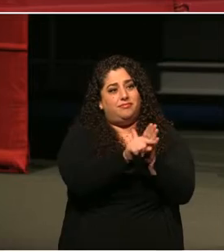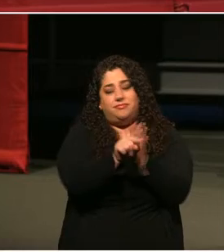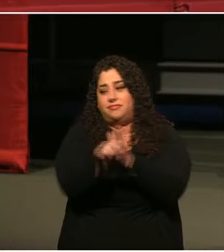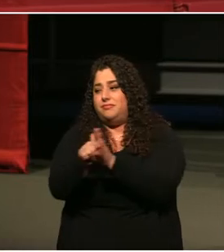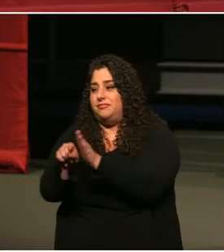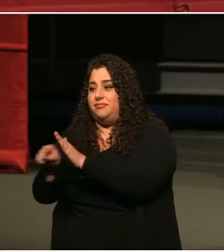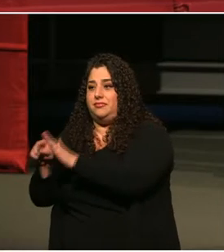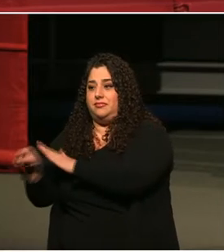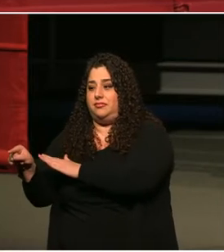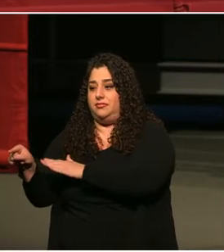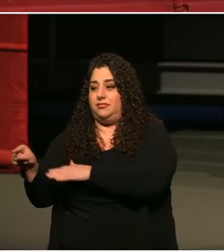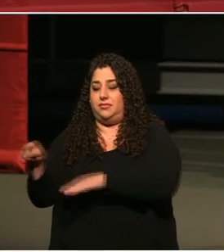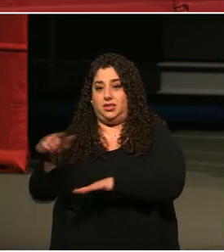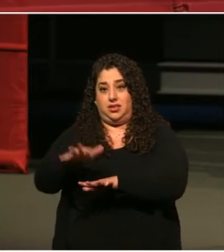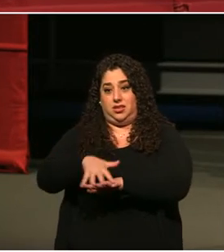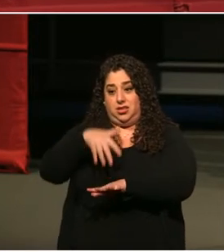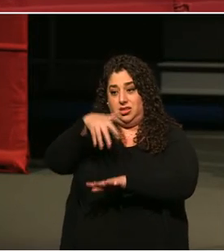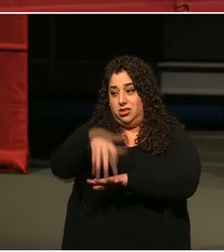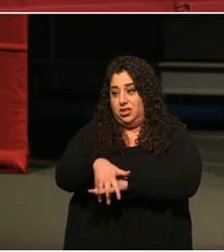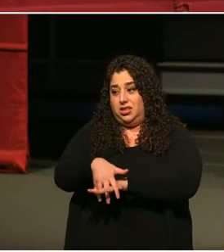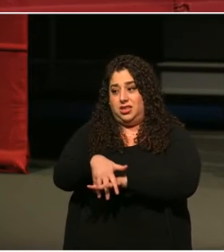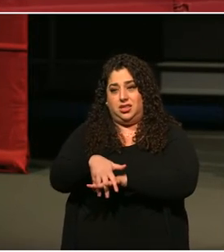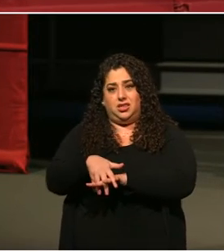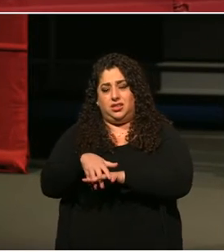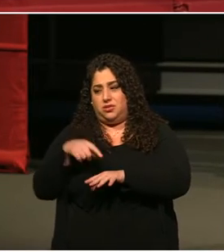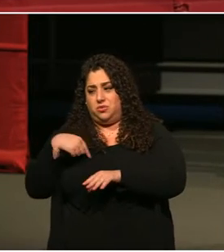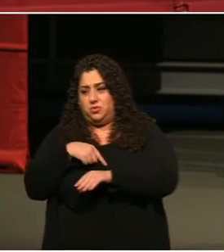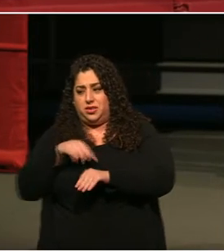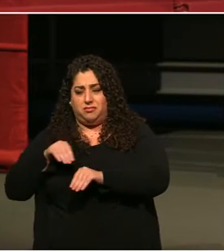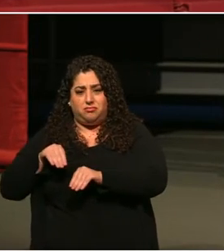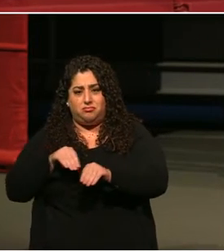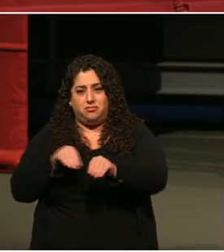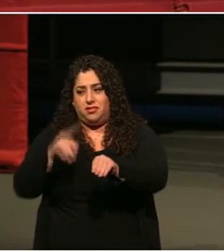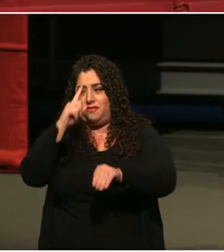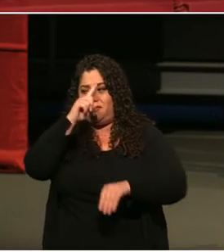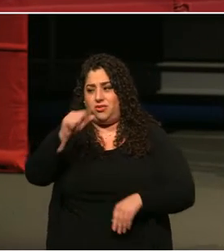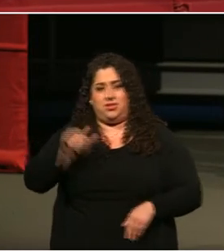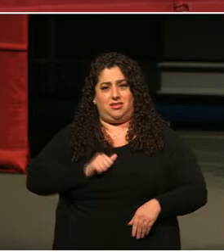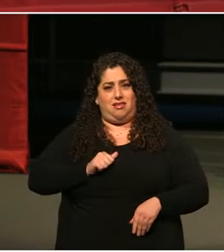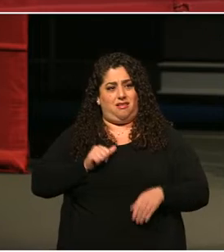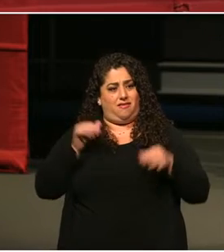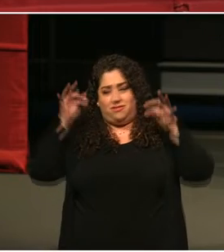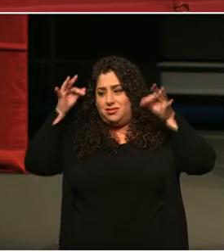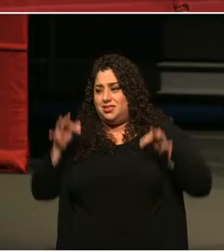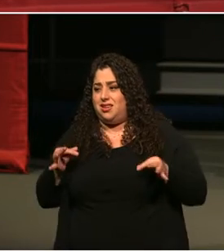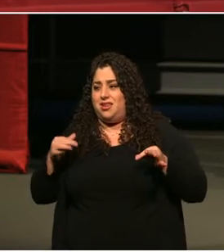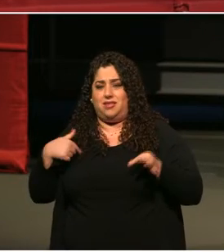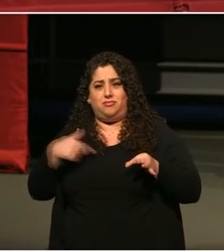self-determination, our generation remained hard at work.